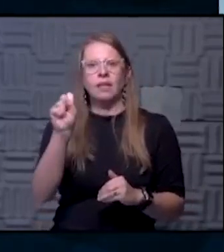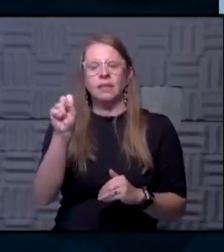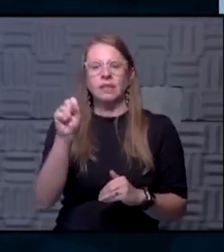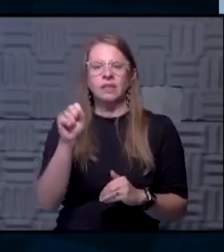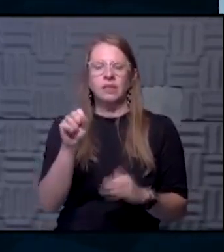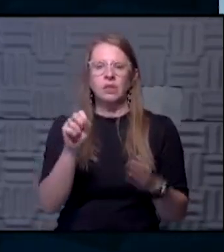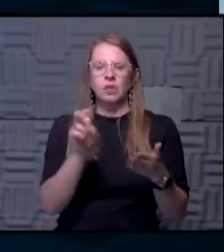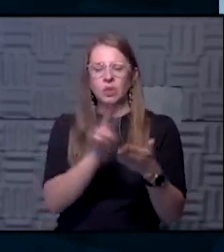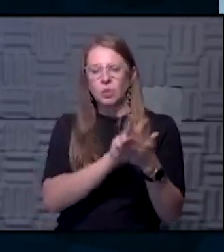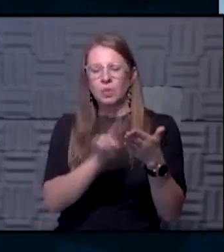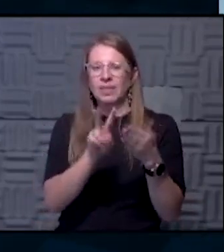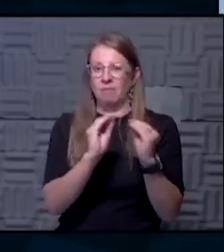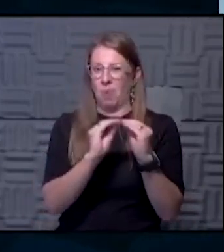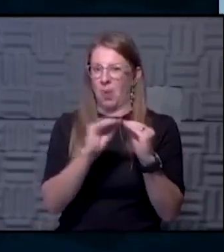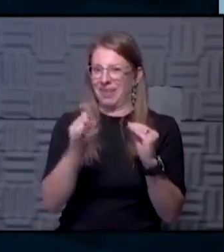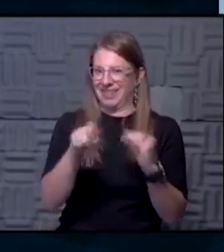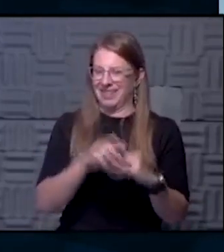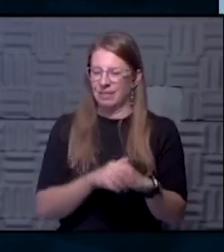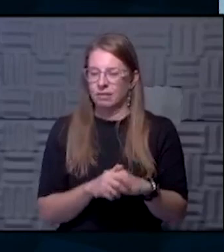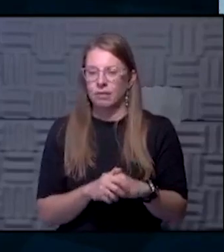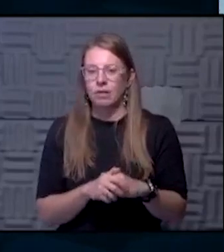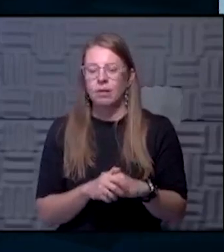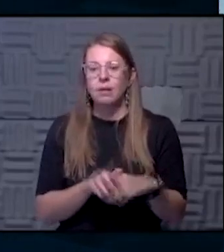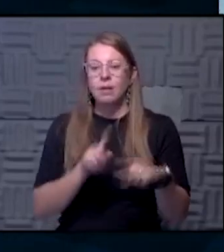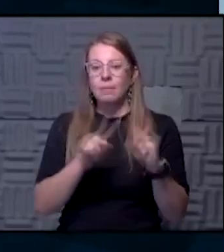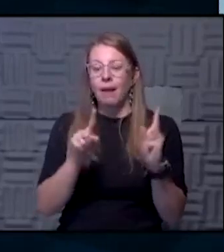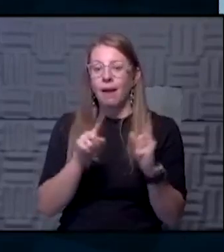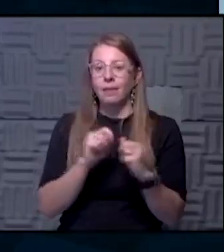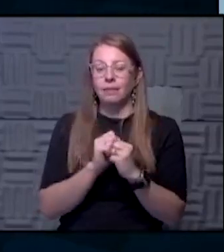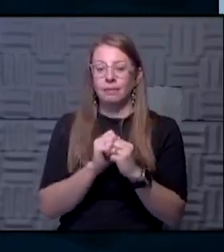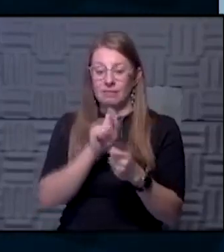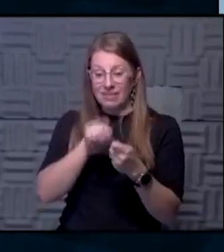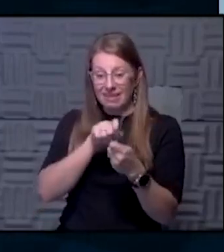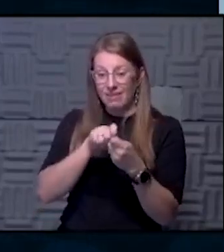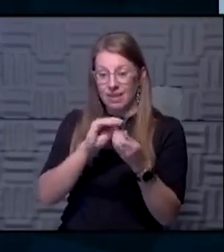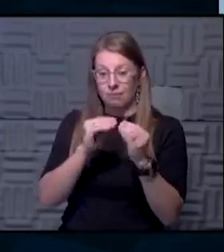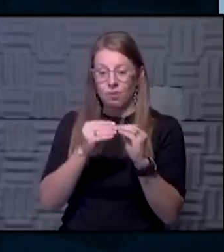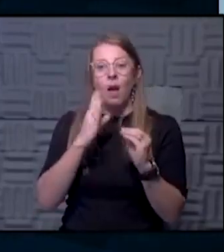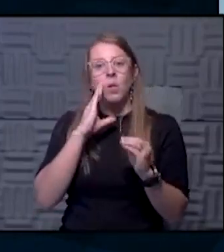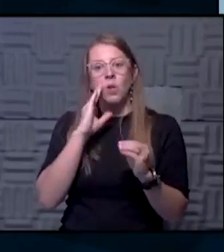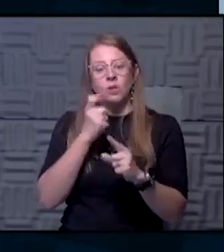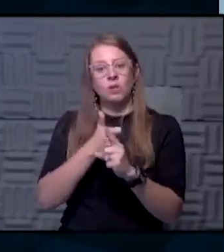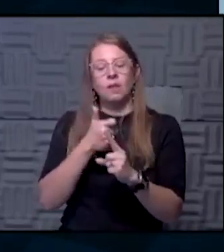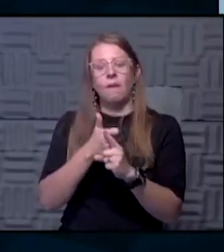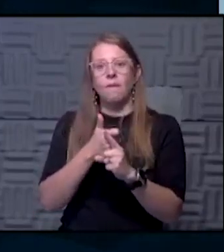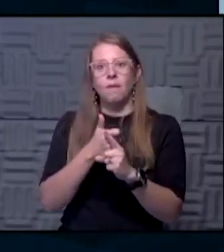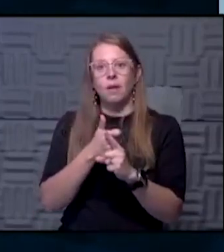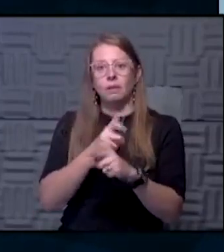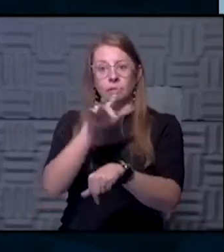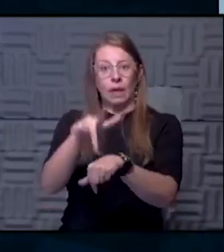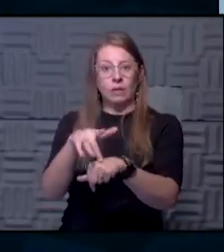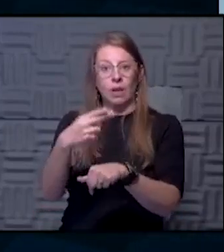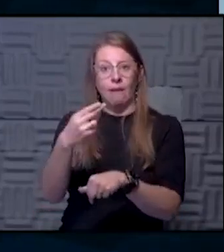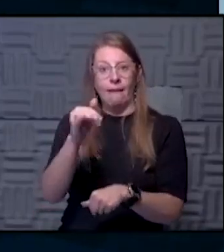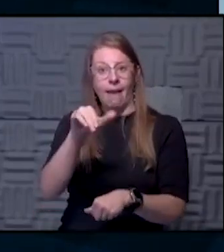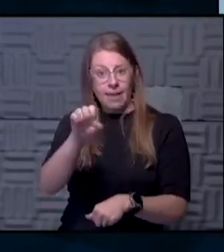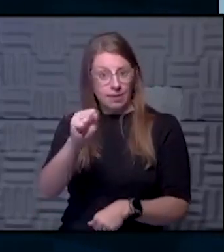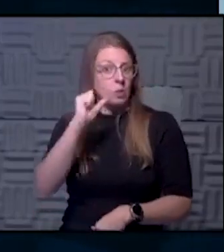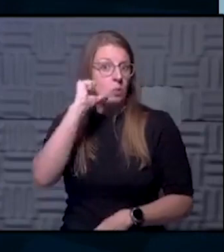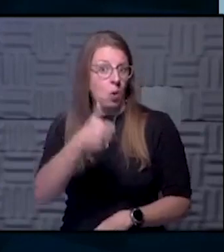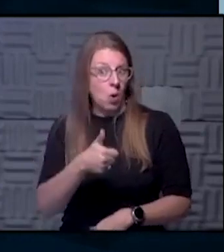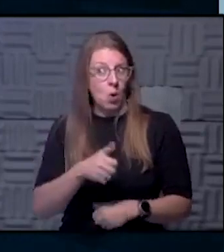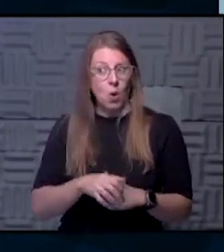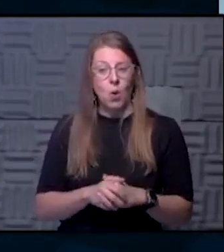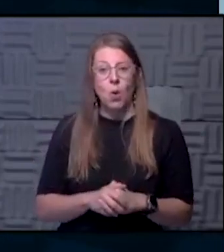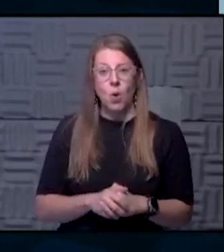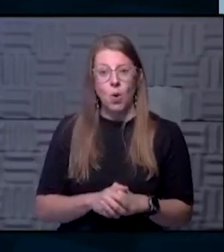2 weeks. But for specific numbers, I know you're going out to Hayes tomorrow,